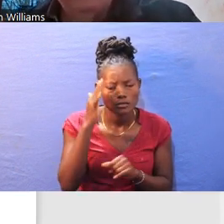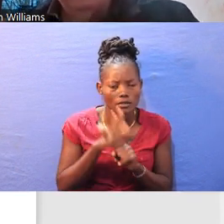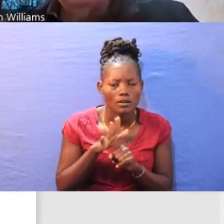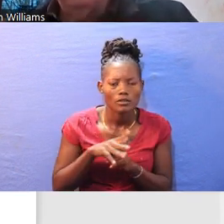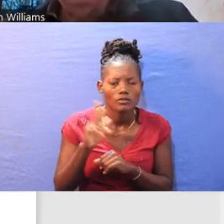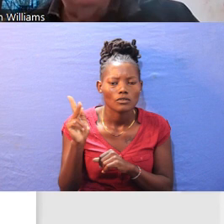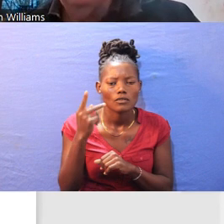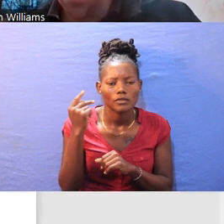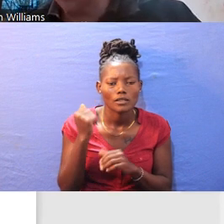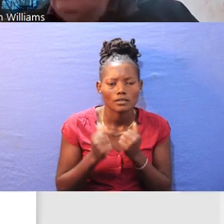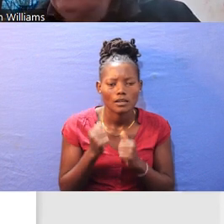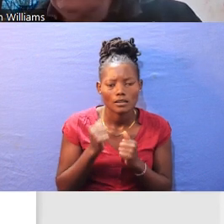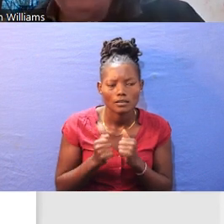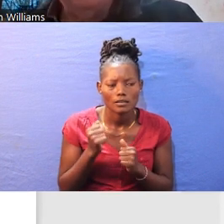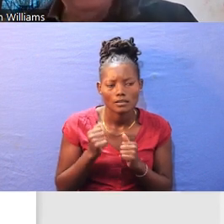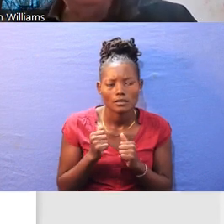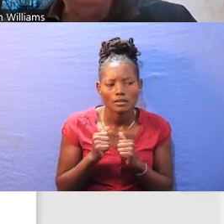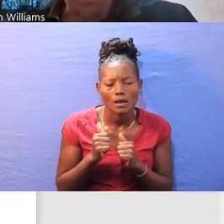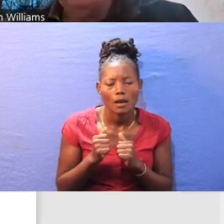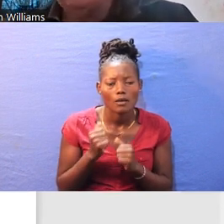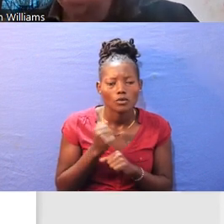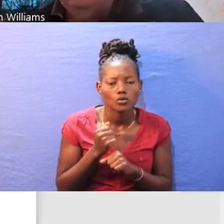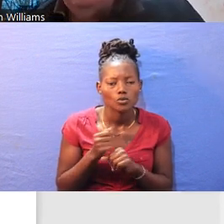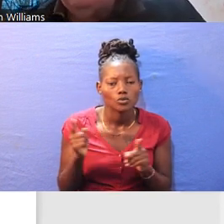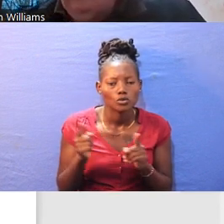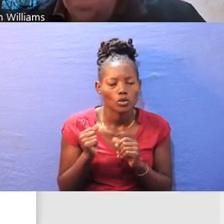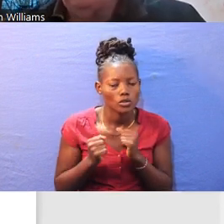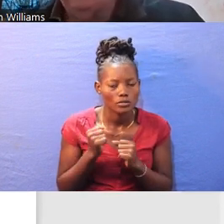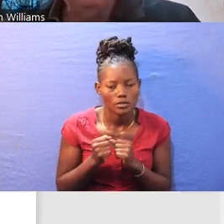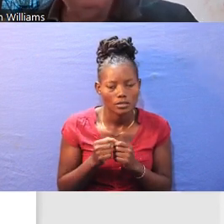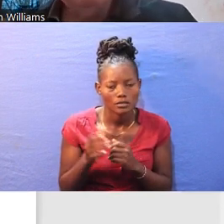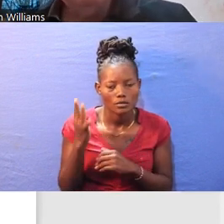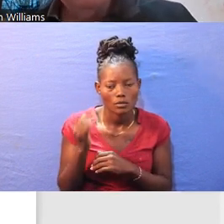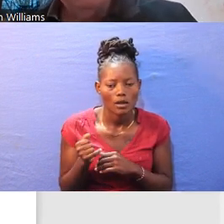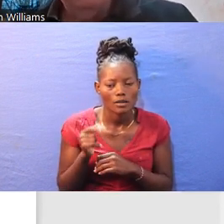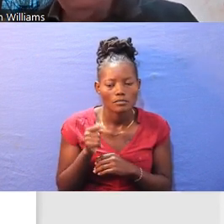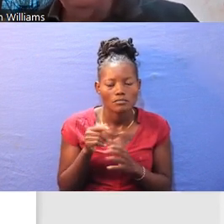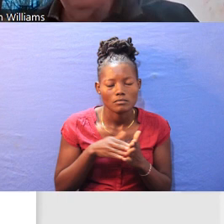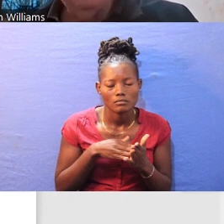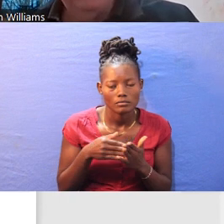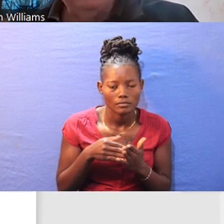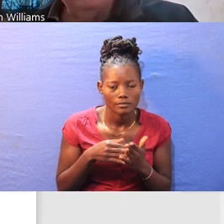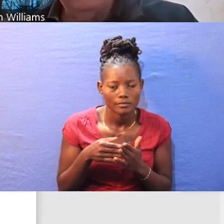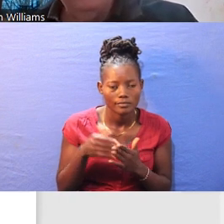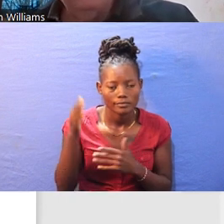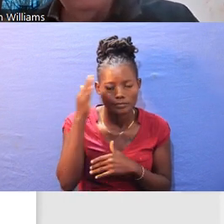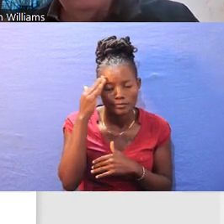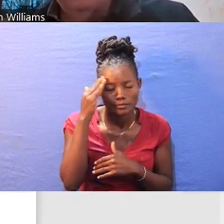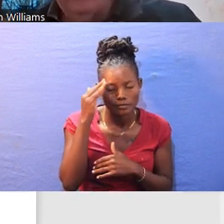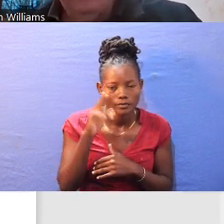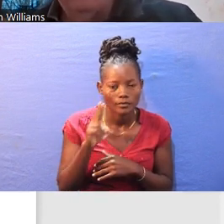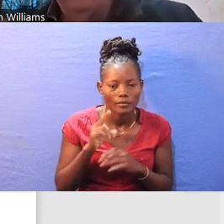runner. So I know a lot of our Kenyan athletes do a lot of short hill sprints. They'll do it once a week.